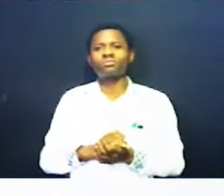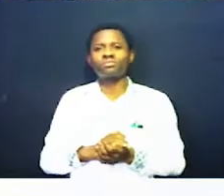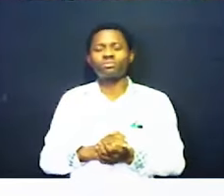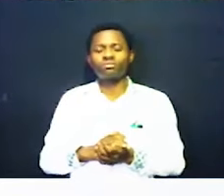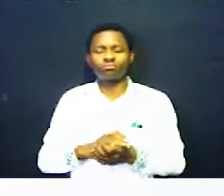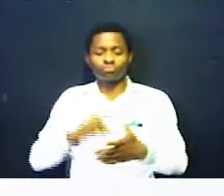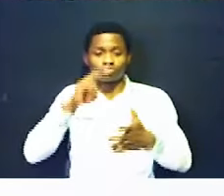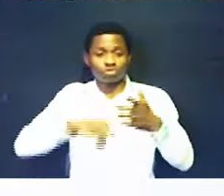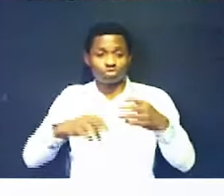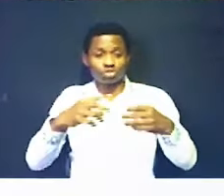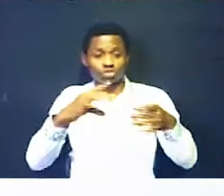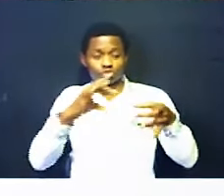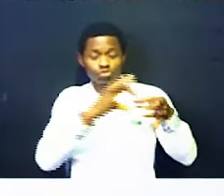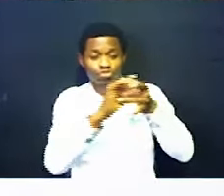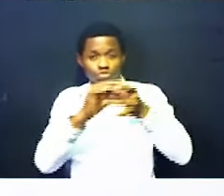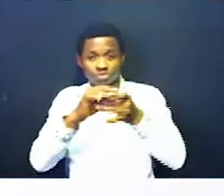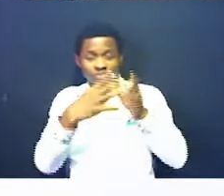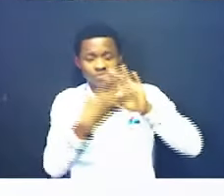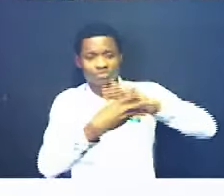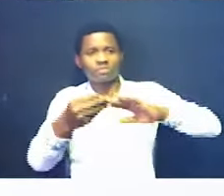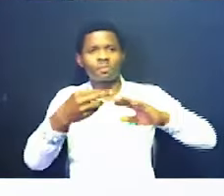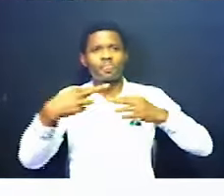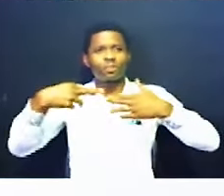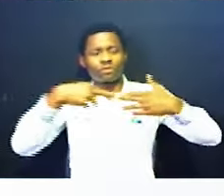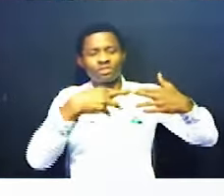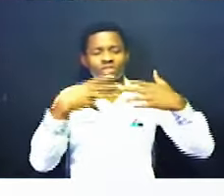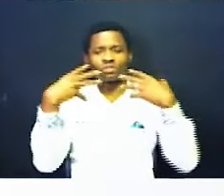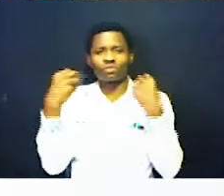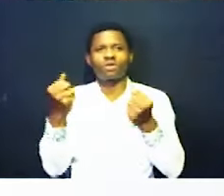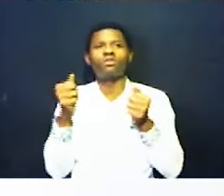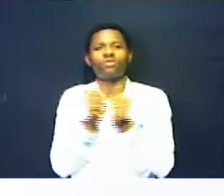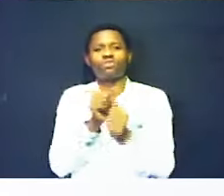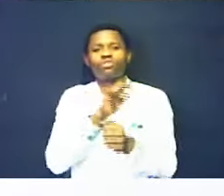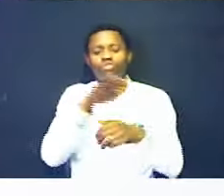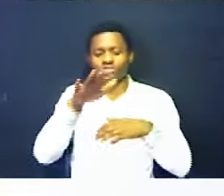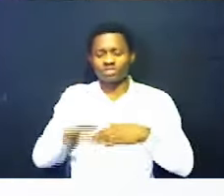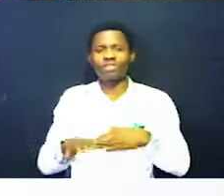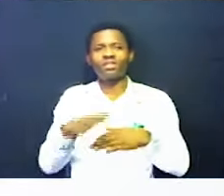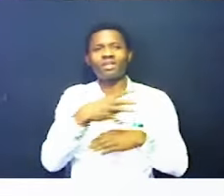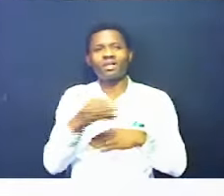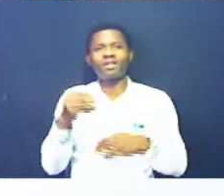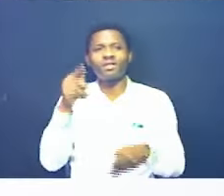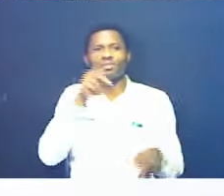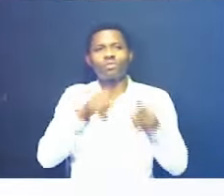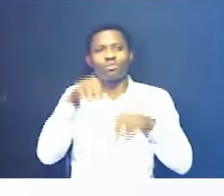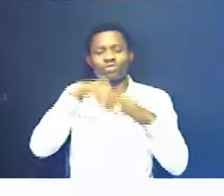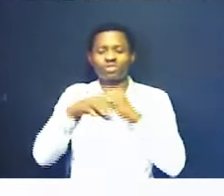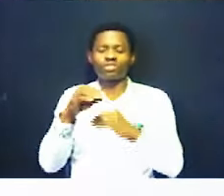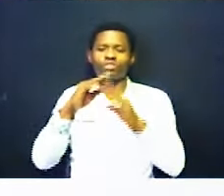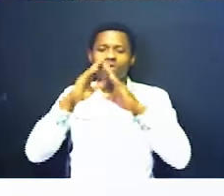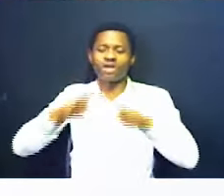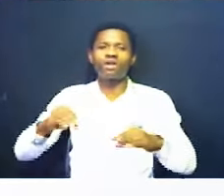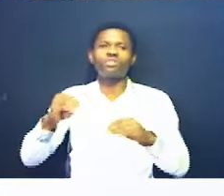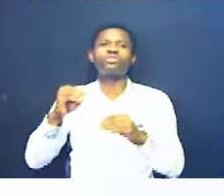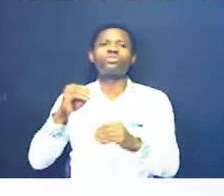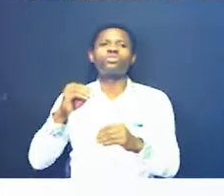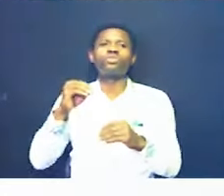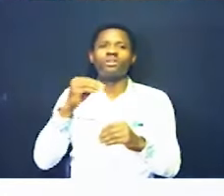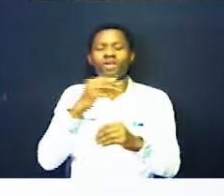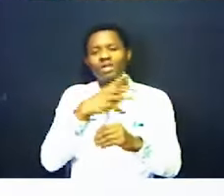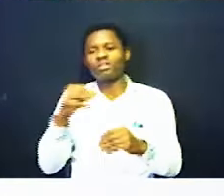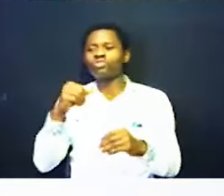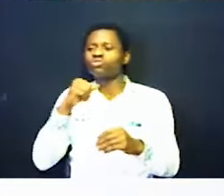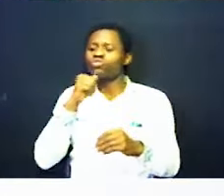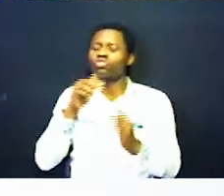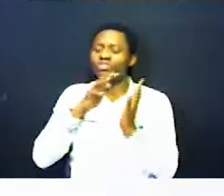read this together? Ready, go. Relate well with your child and the people in your household, and they will